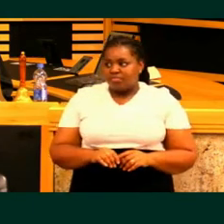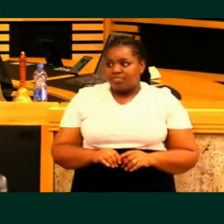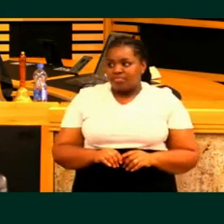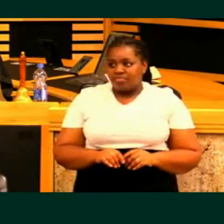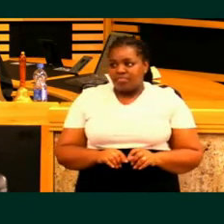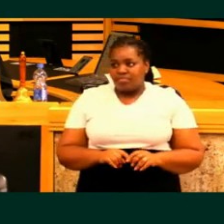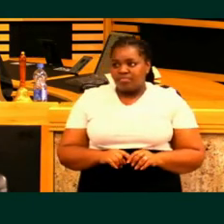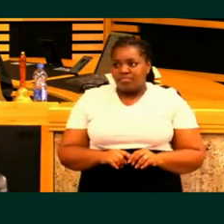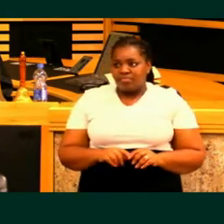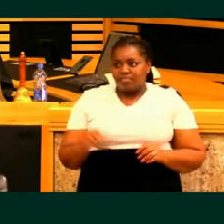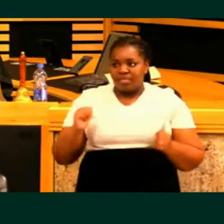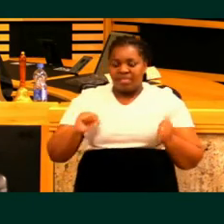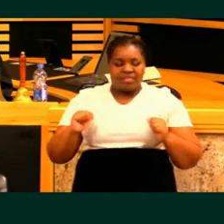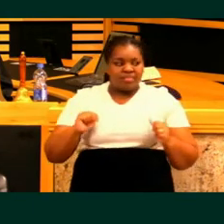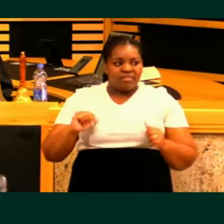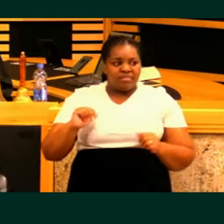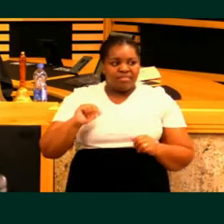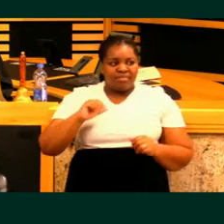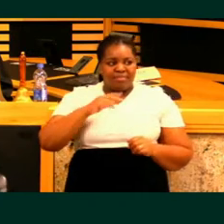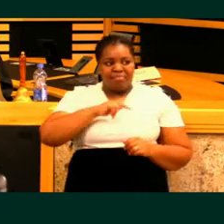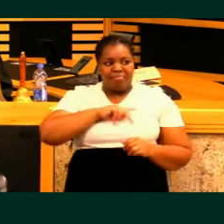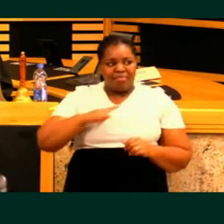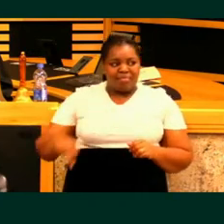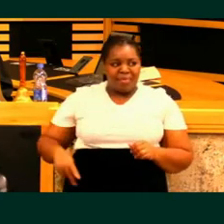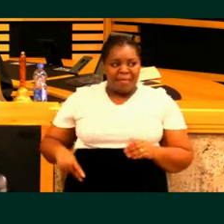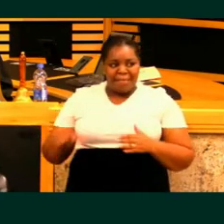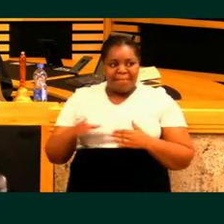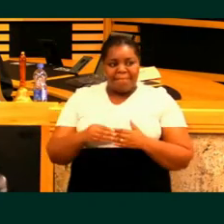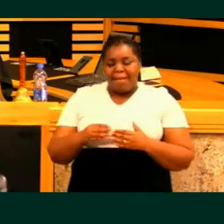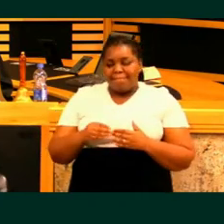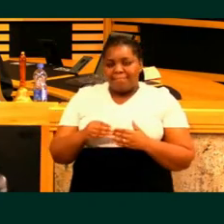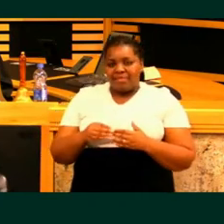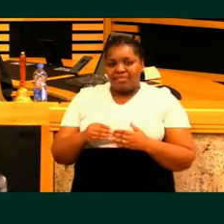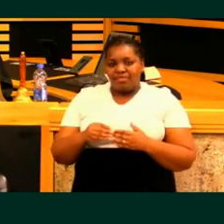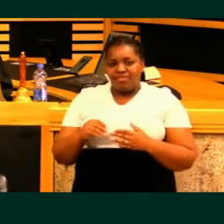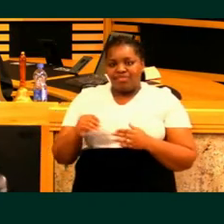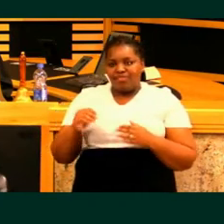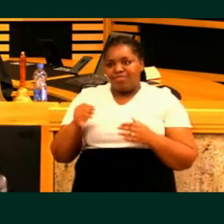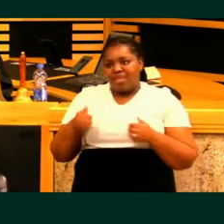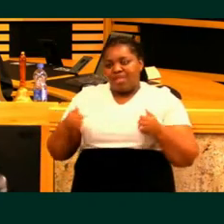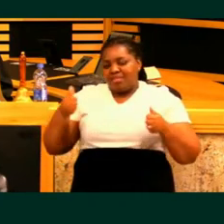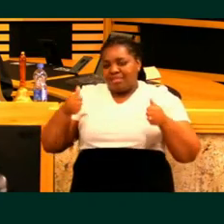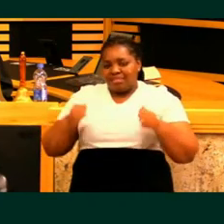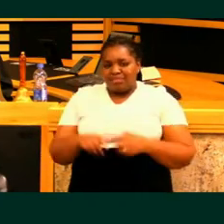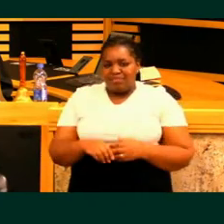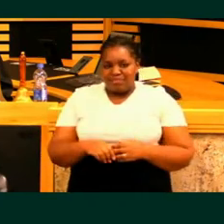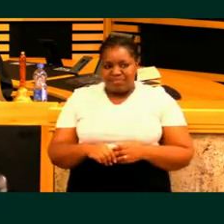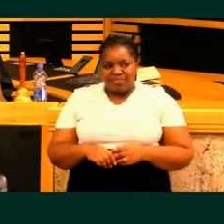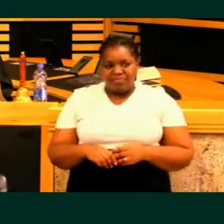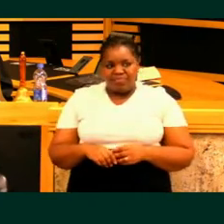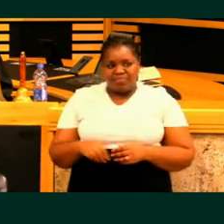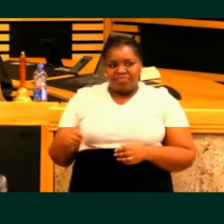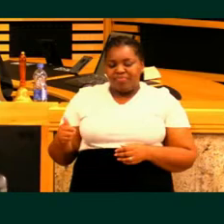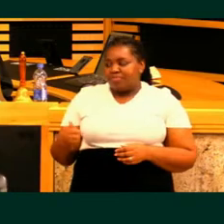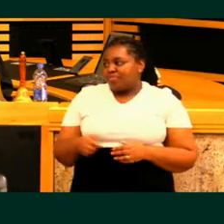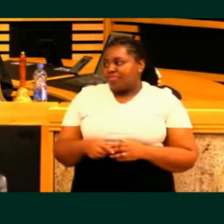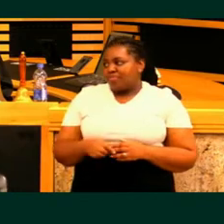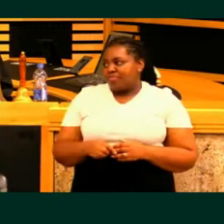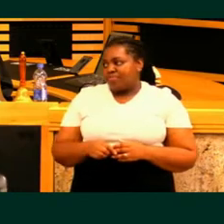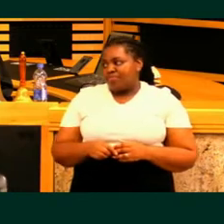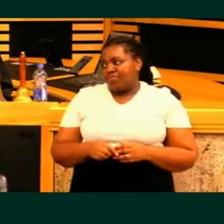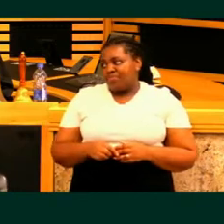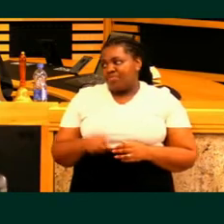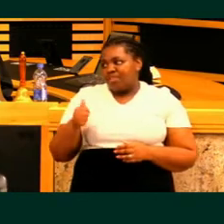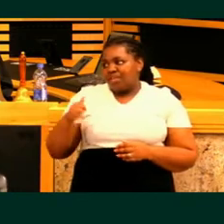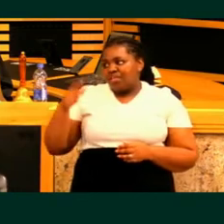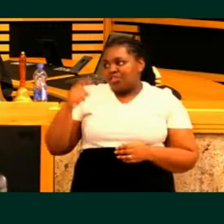acting Premier uh members of the executive Chief hope of the ruling party